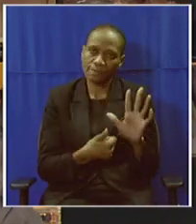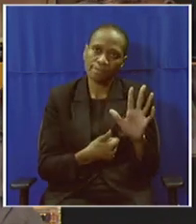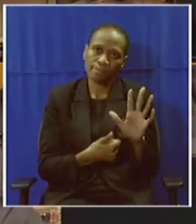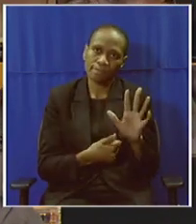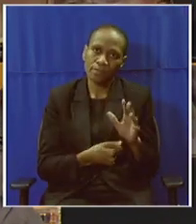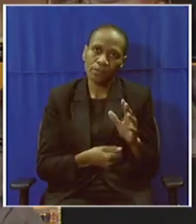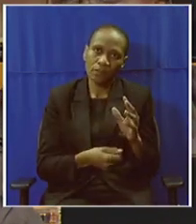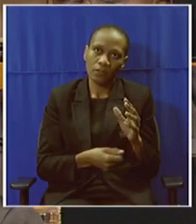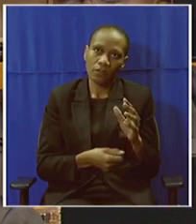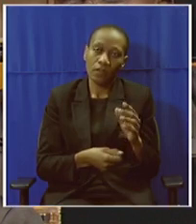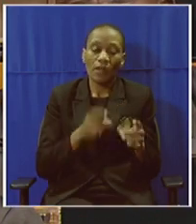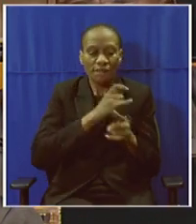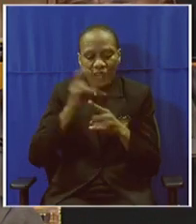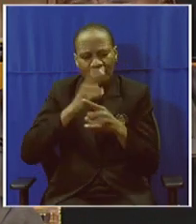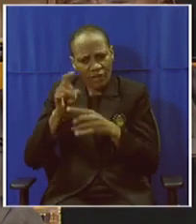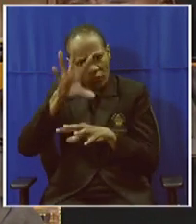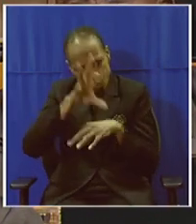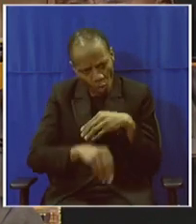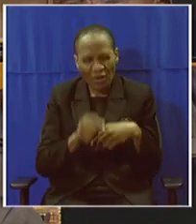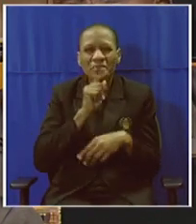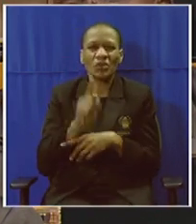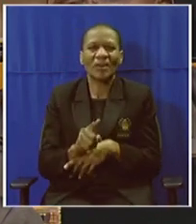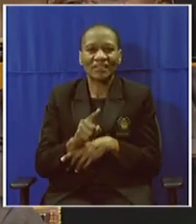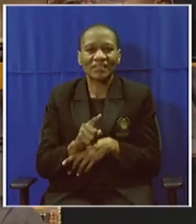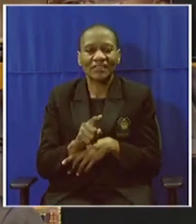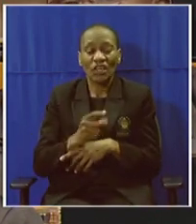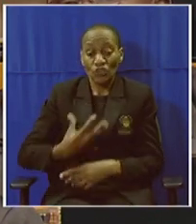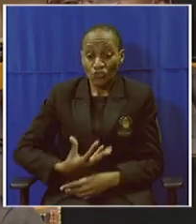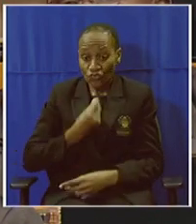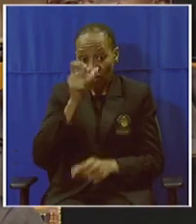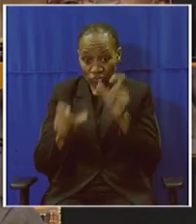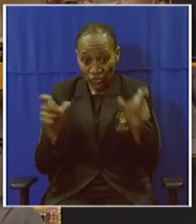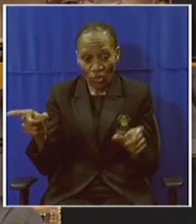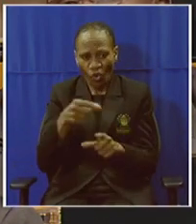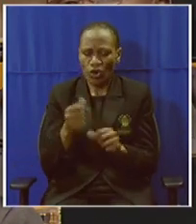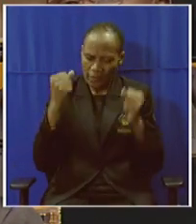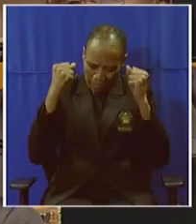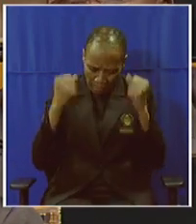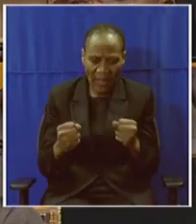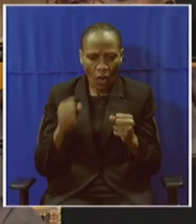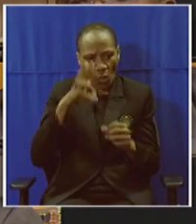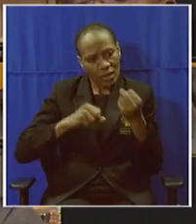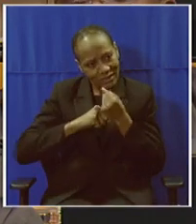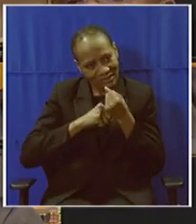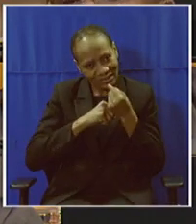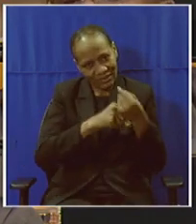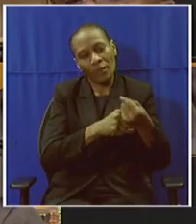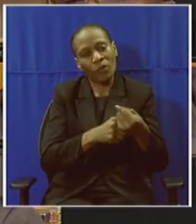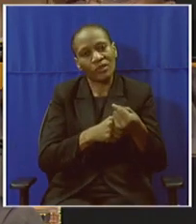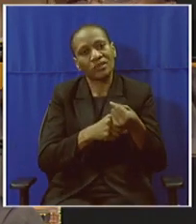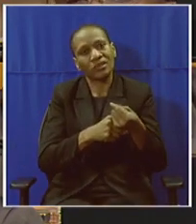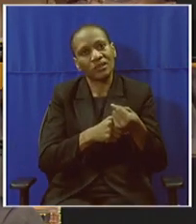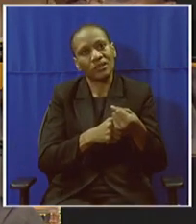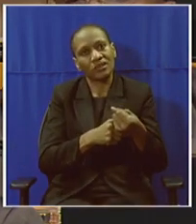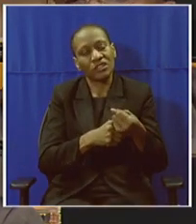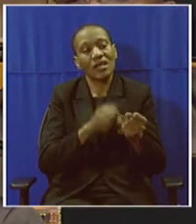This victory sends an unequivocal message that students remain unwavering in their support for the mass democratic movement